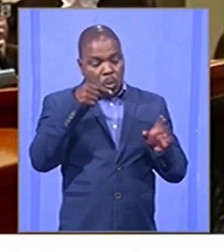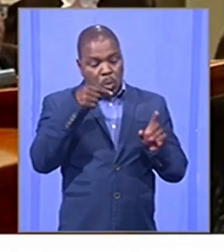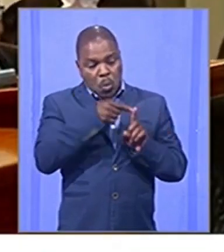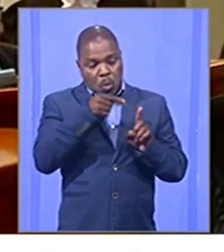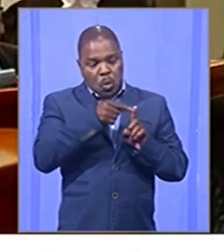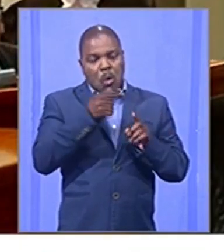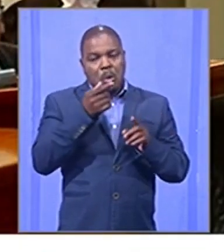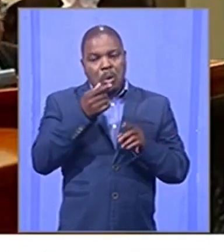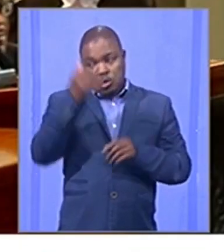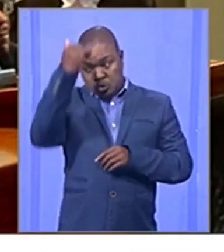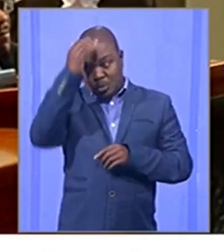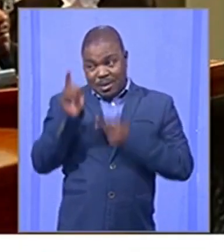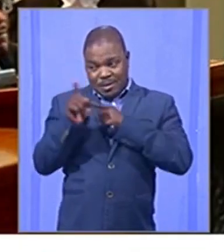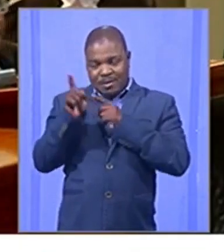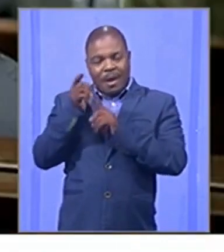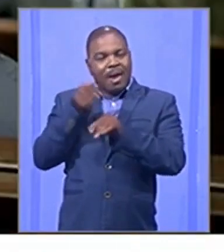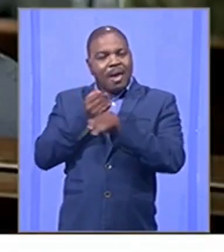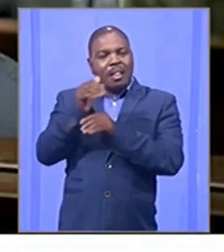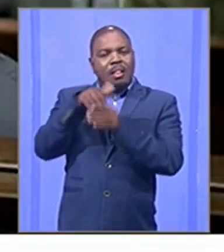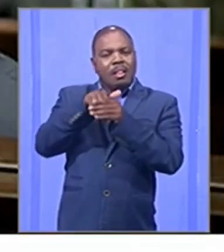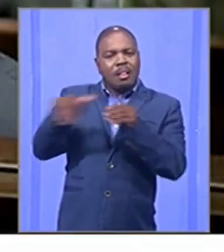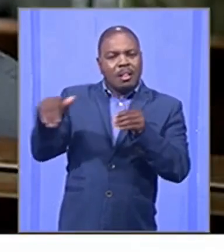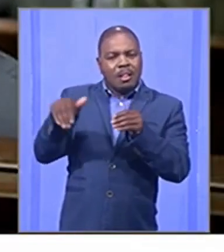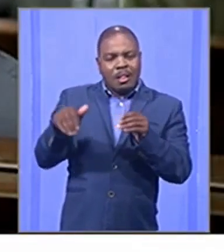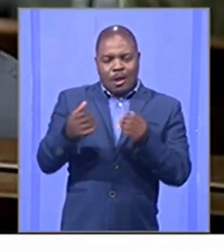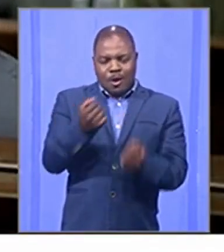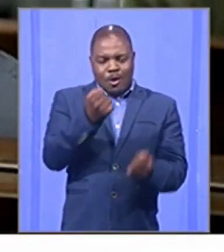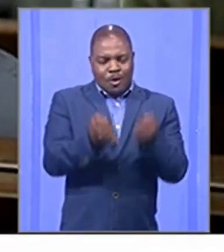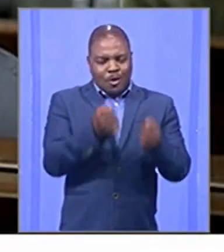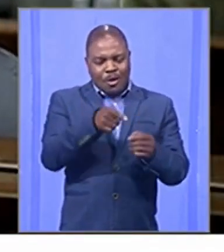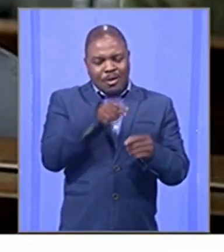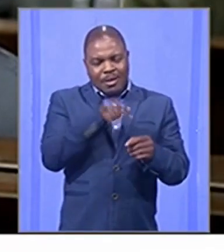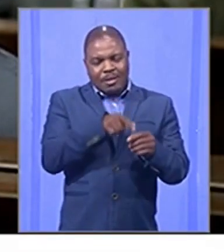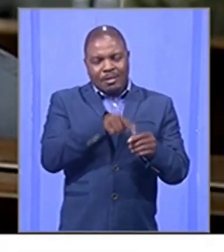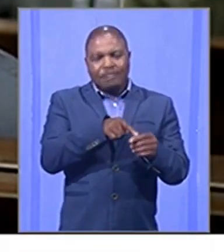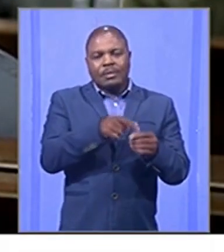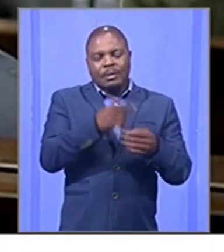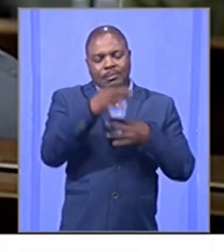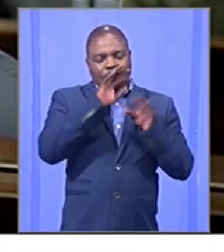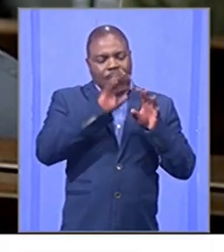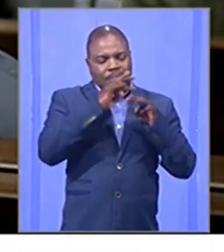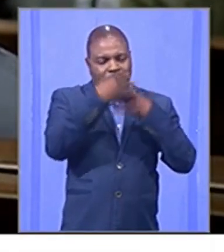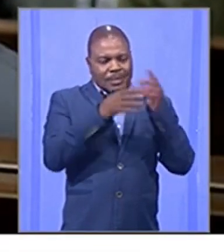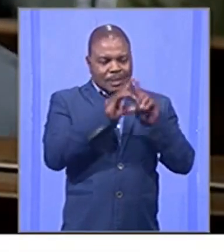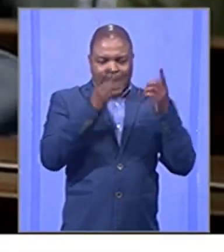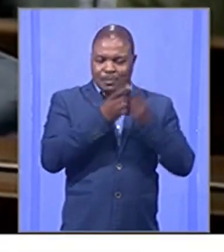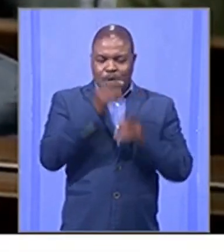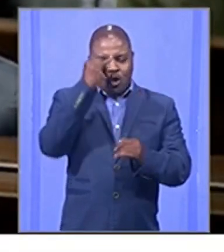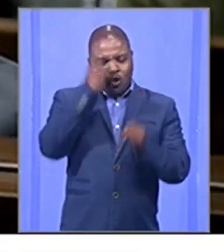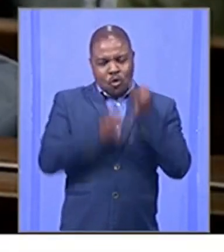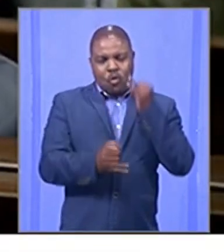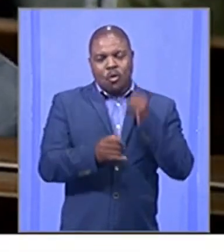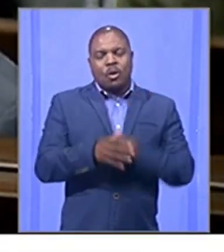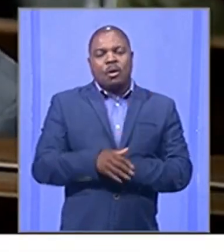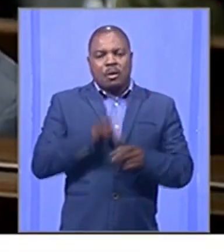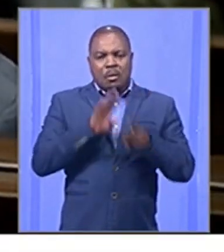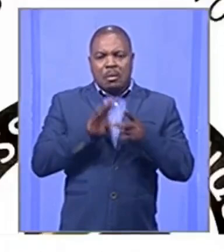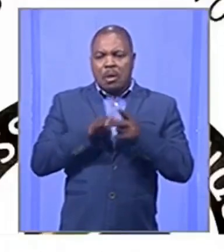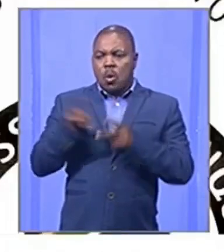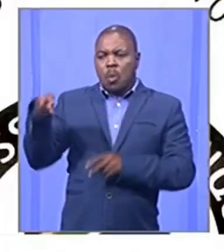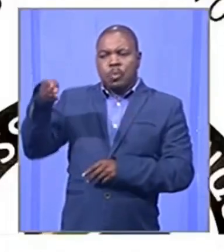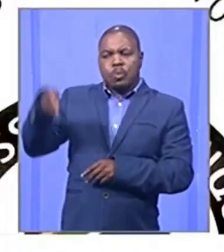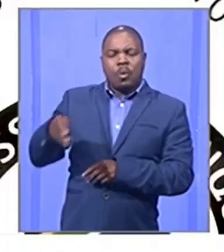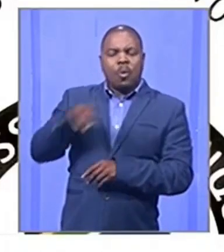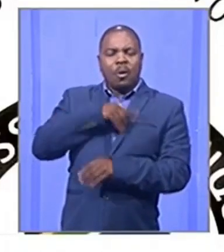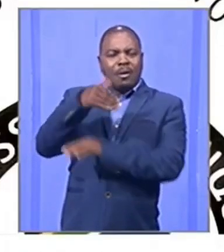molaong, e fitlhetse gape le gore ga go mo dithateng tsa kgotlatshekelo go swetsa ka nako e a e feditseng a le kwa ntle ka ntlha ya